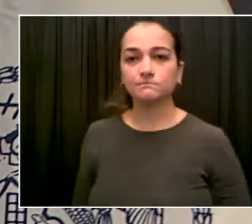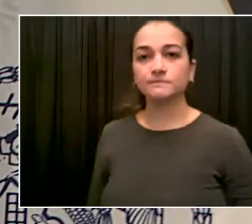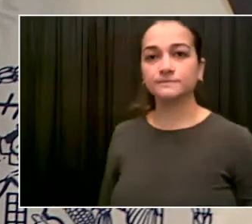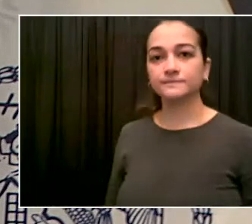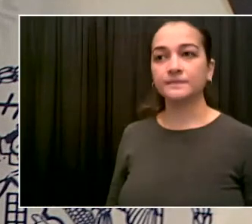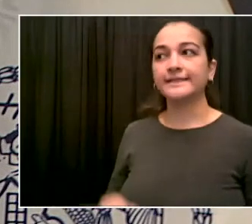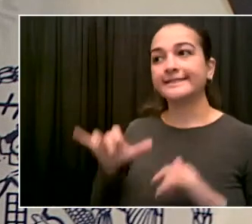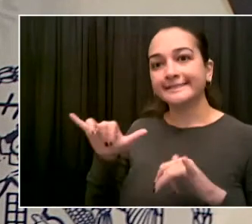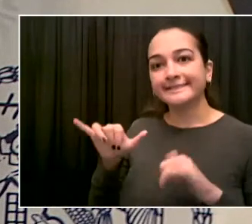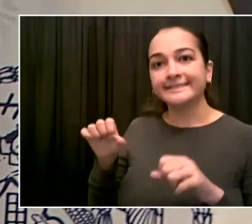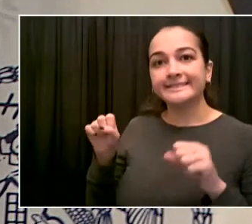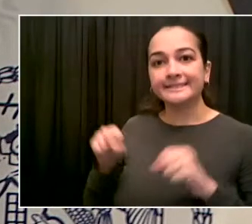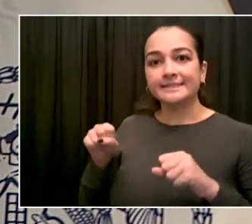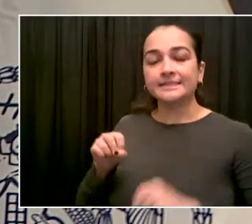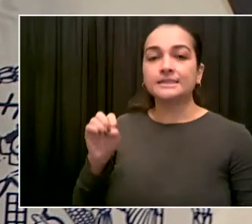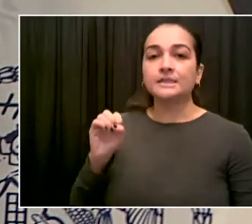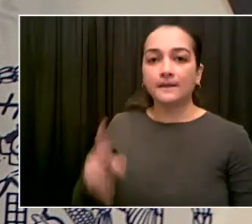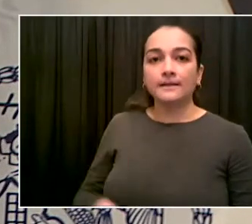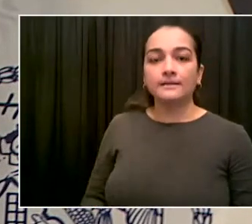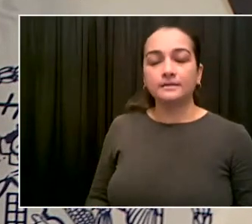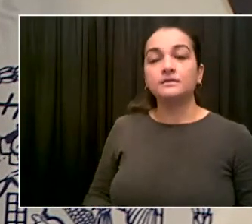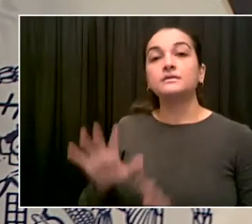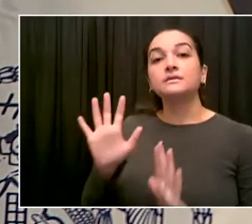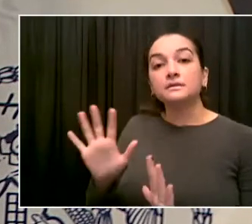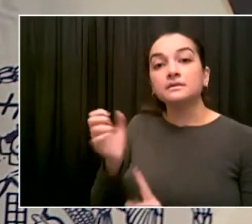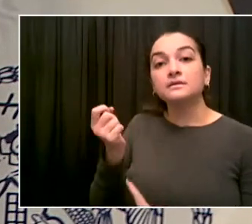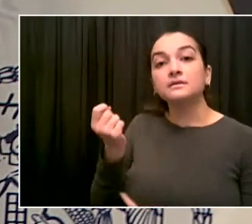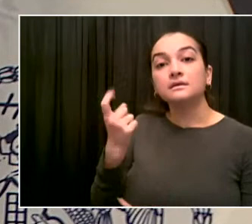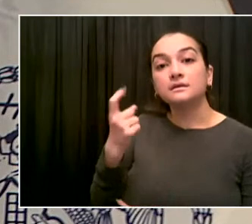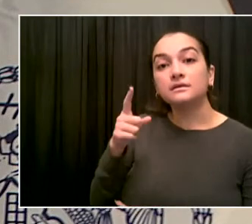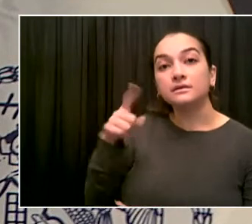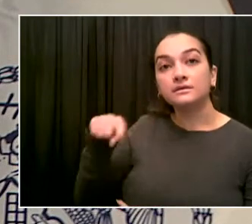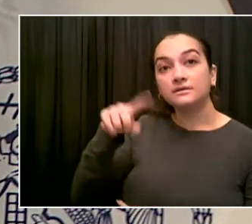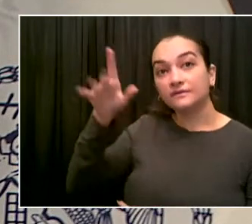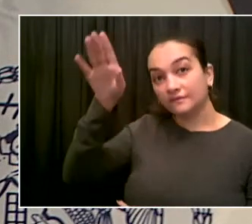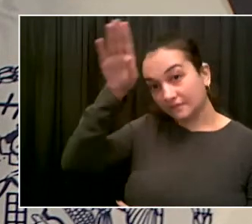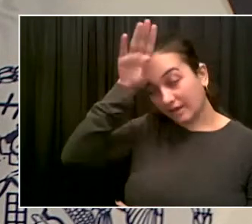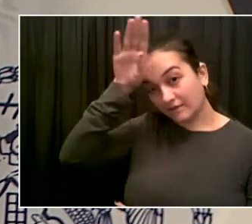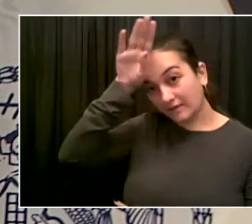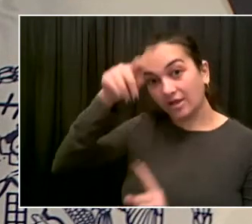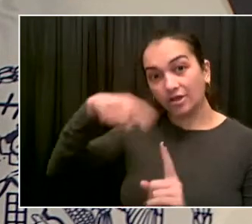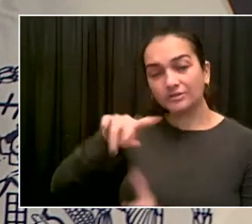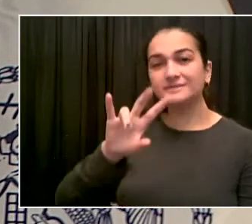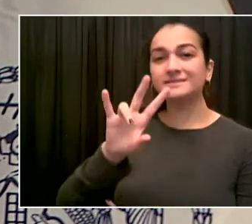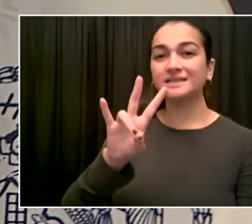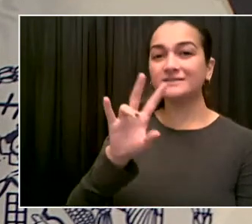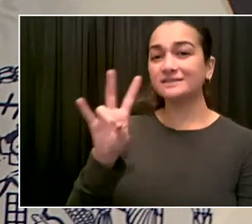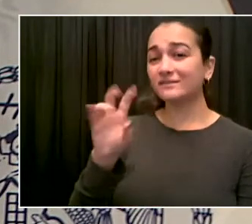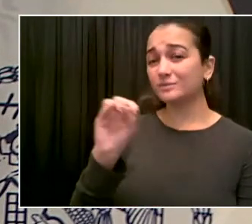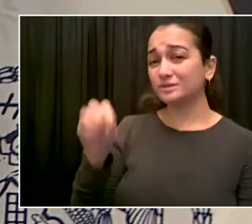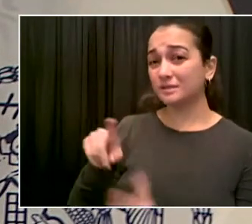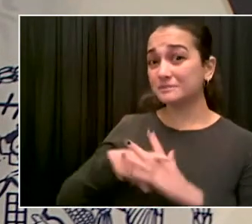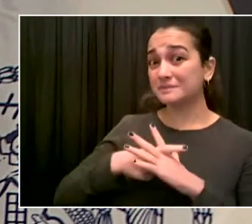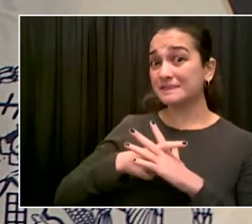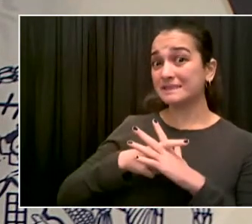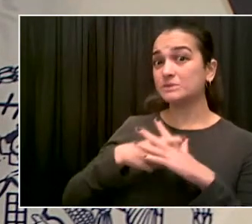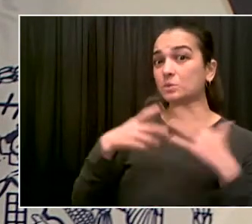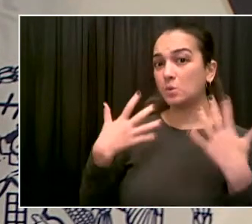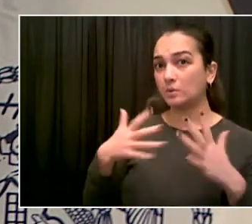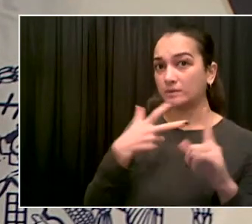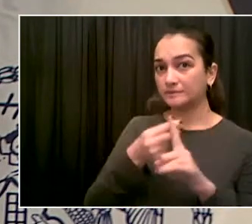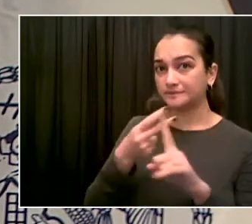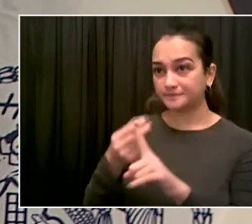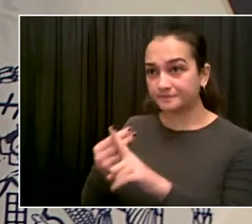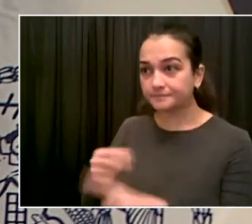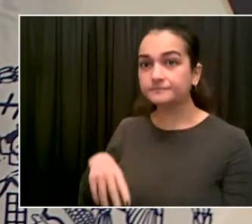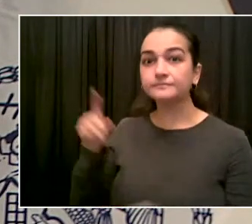gotten vaccinated. Among EMS, 88%. I think that is extremely clear